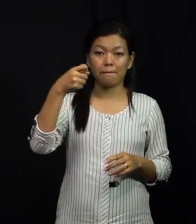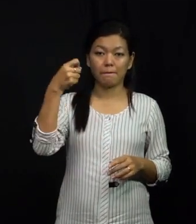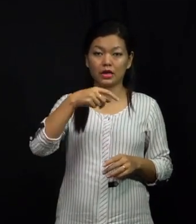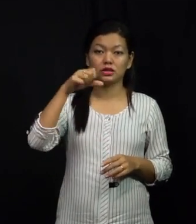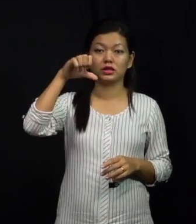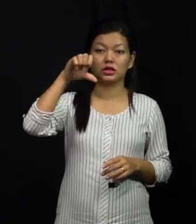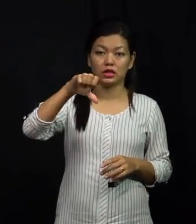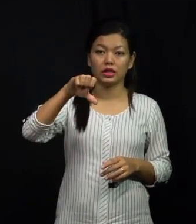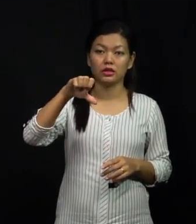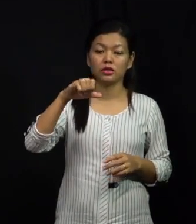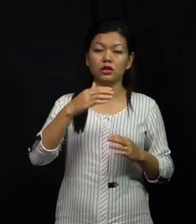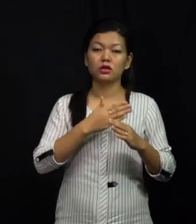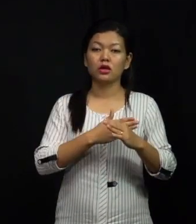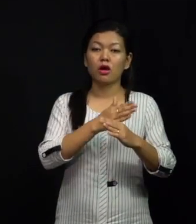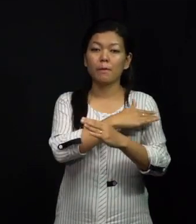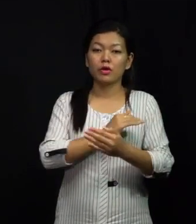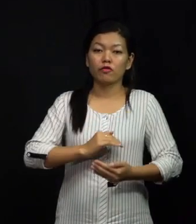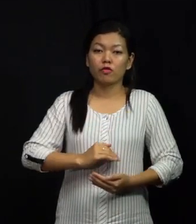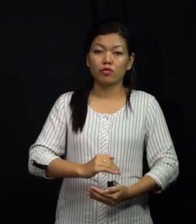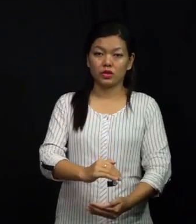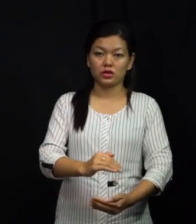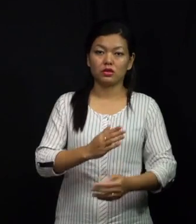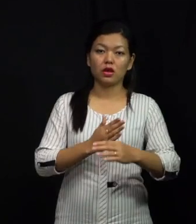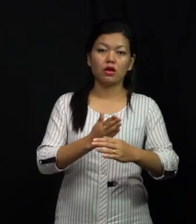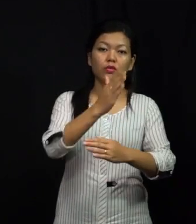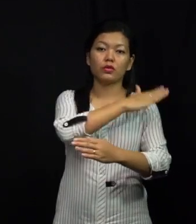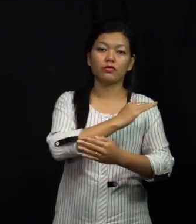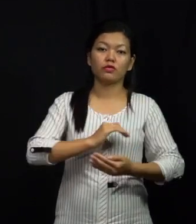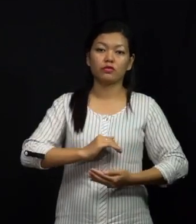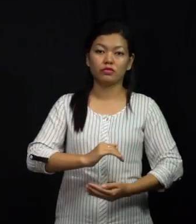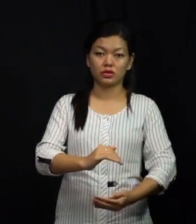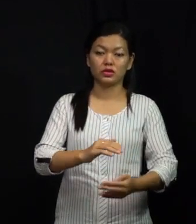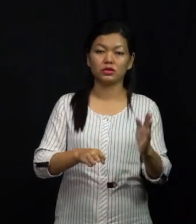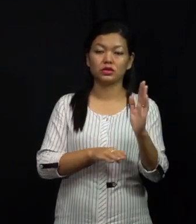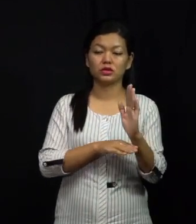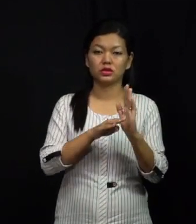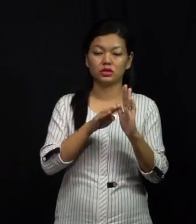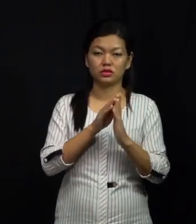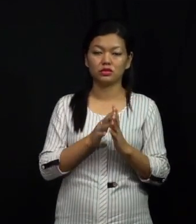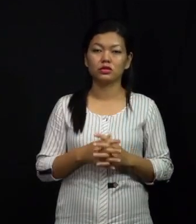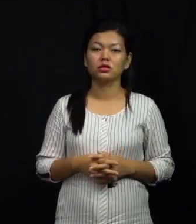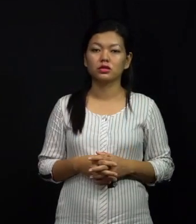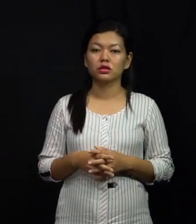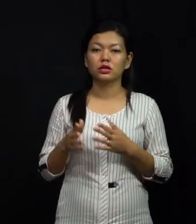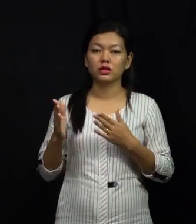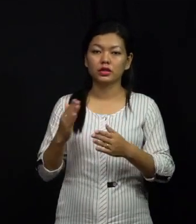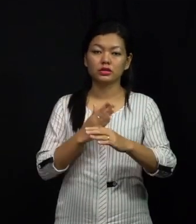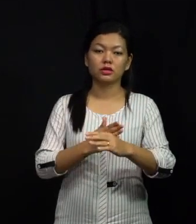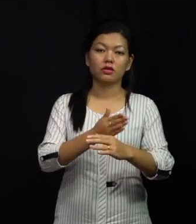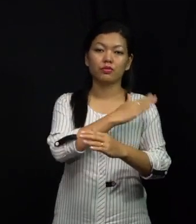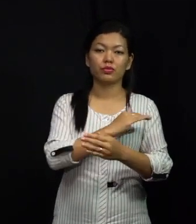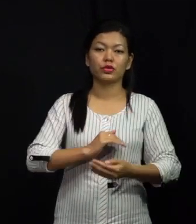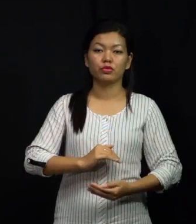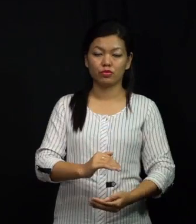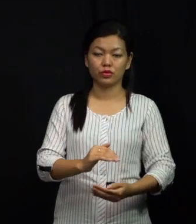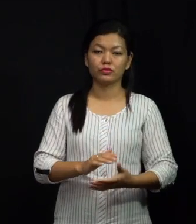the prenatal stage before you are born into this world. Okay, so that is the pre-stage, the